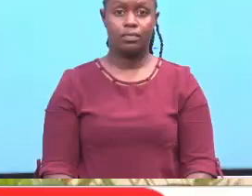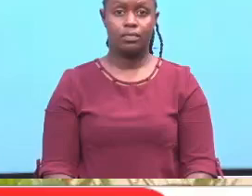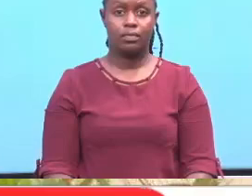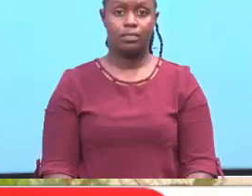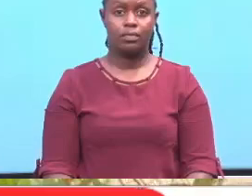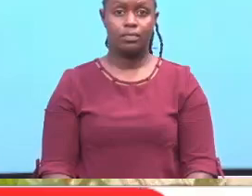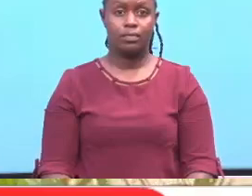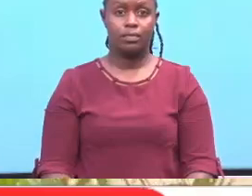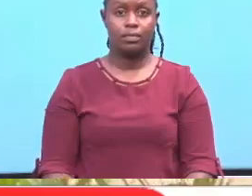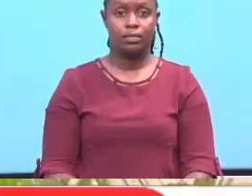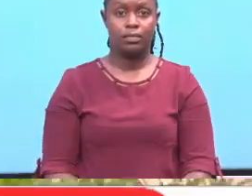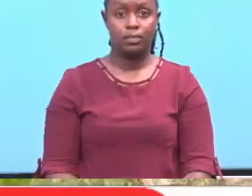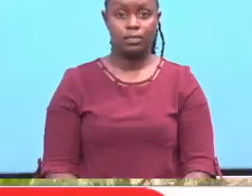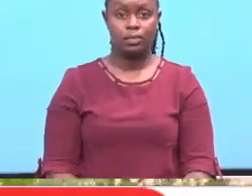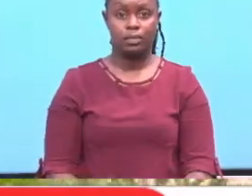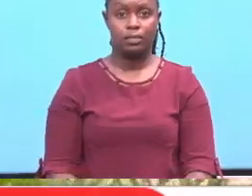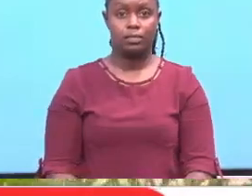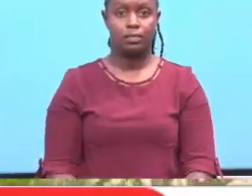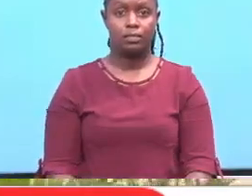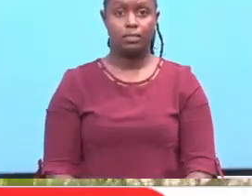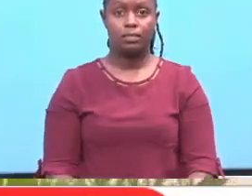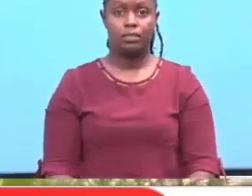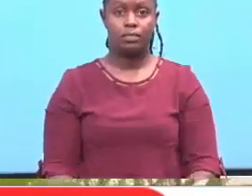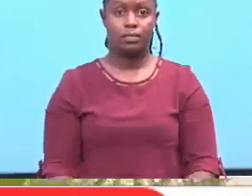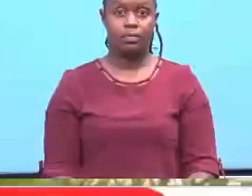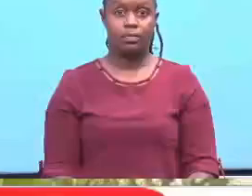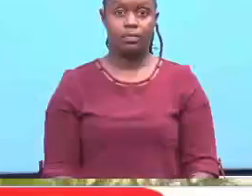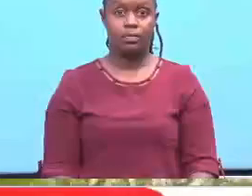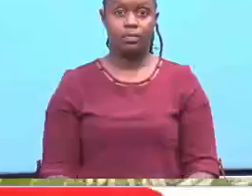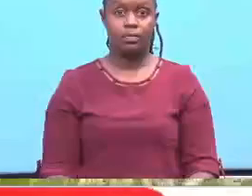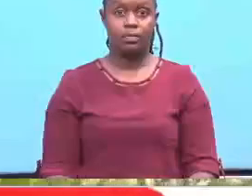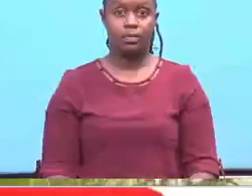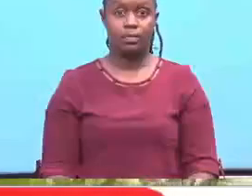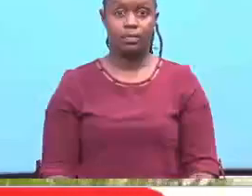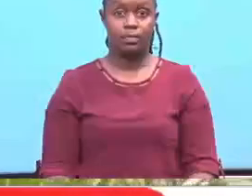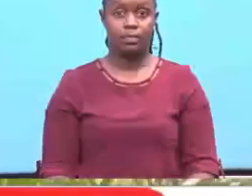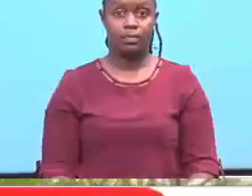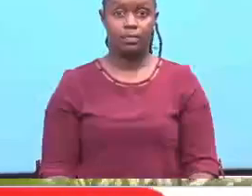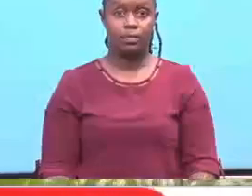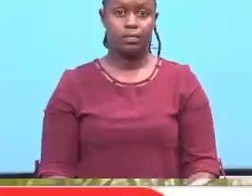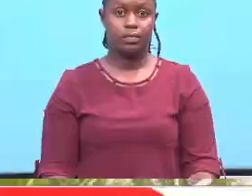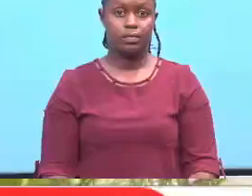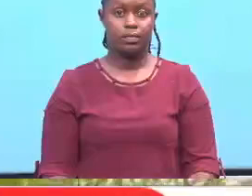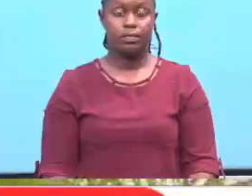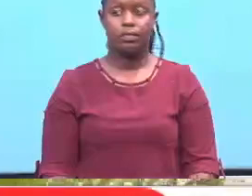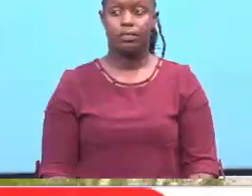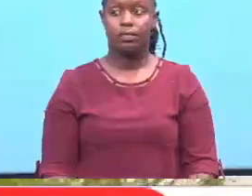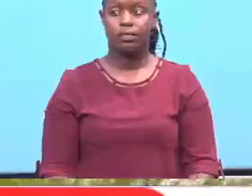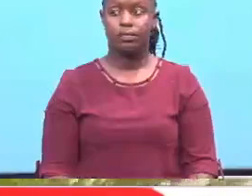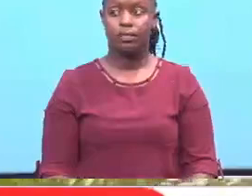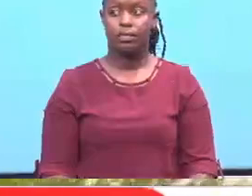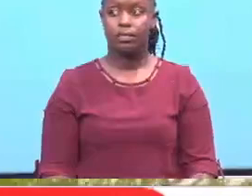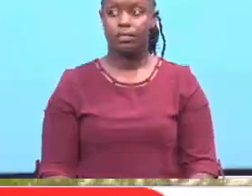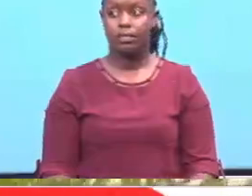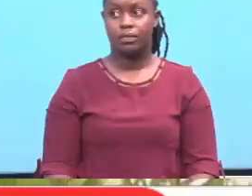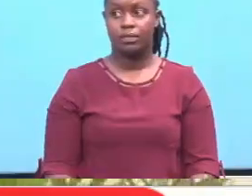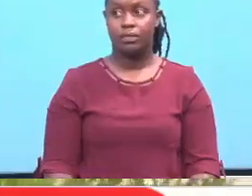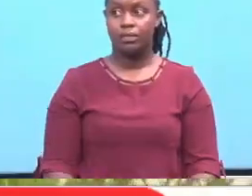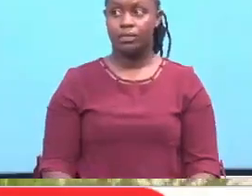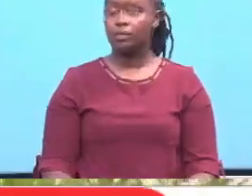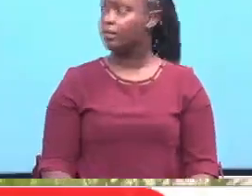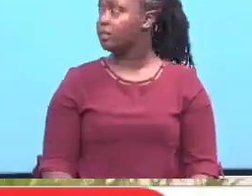for millions of our people. This series of bills is an area where we